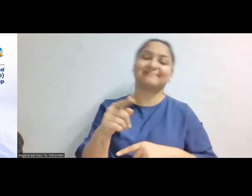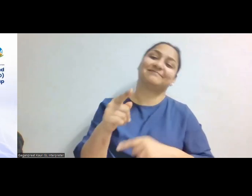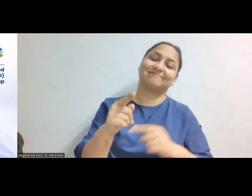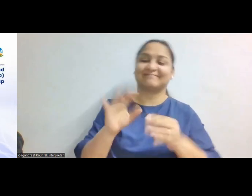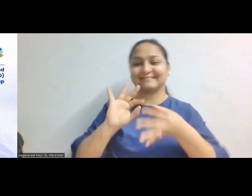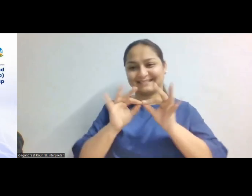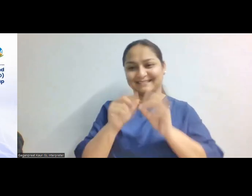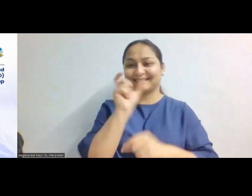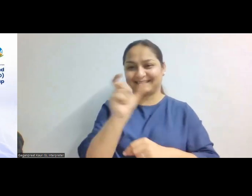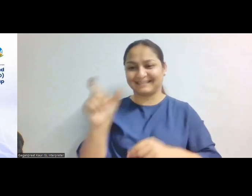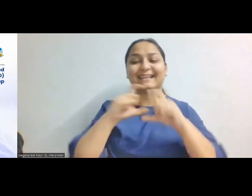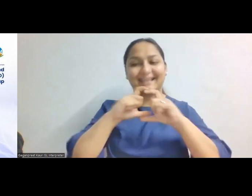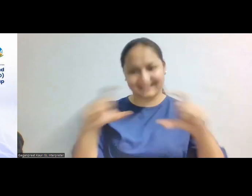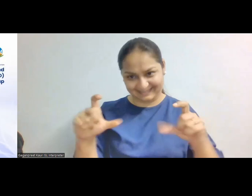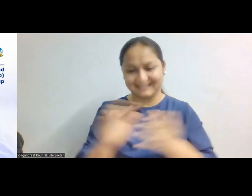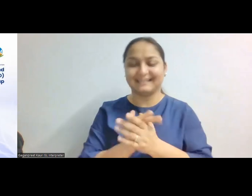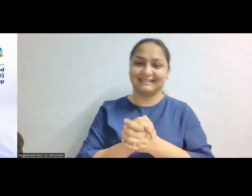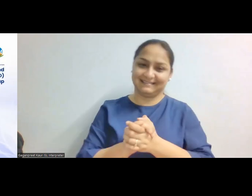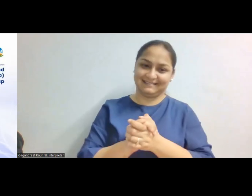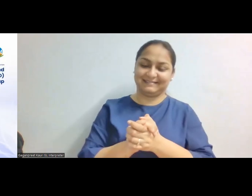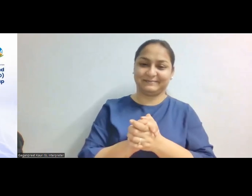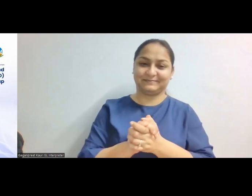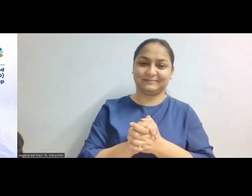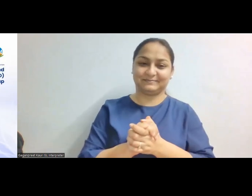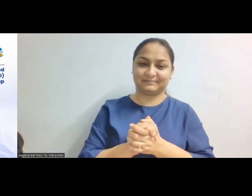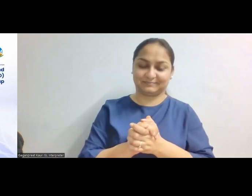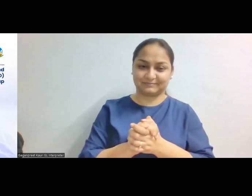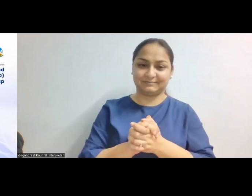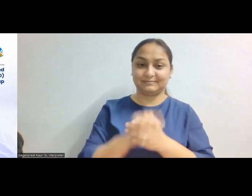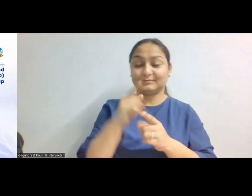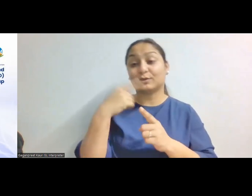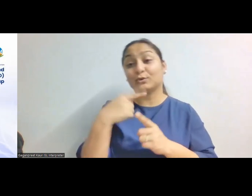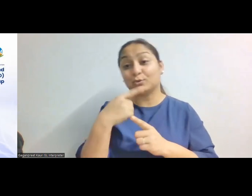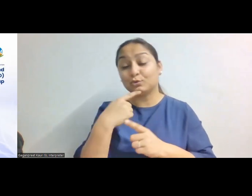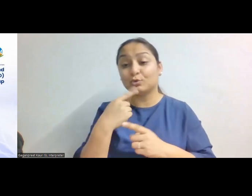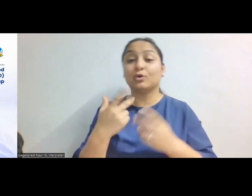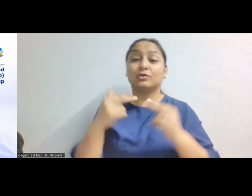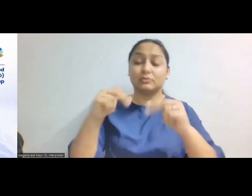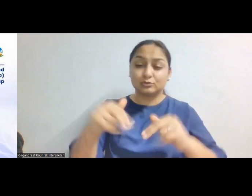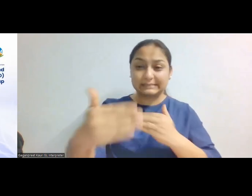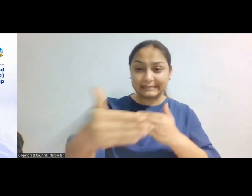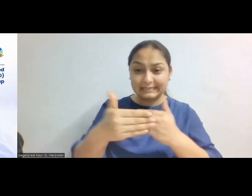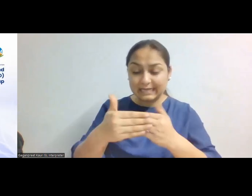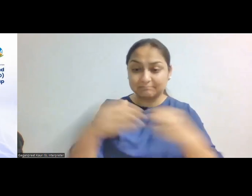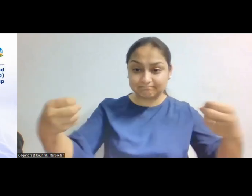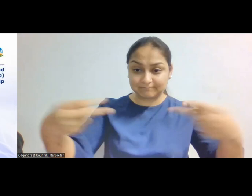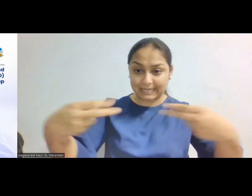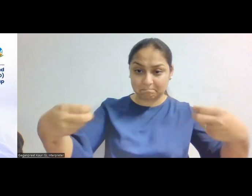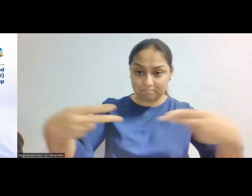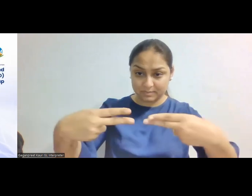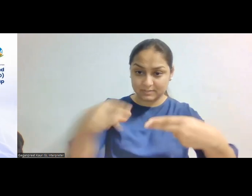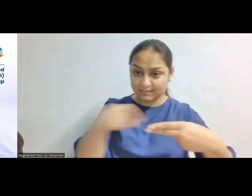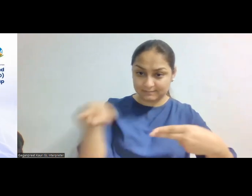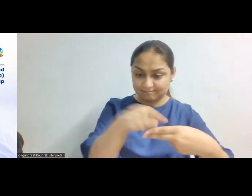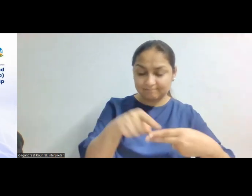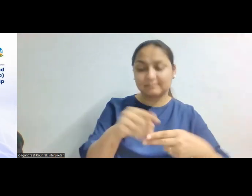the message to everyone on the call. For those who need the closed caption feature, kindly enable